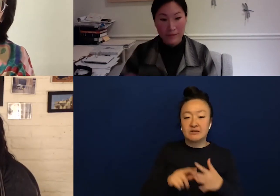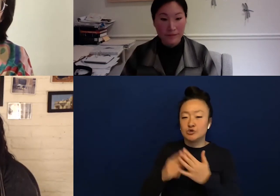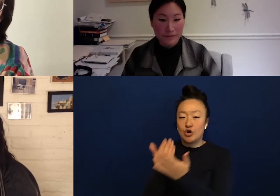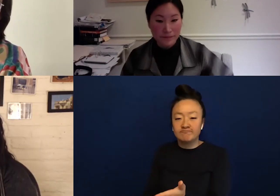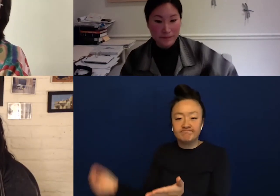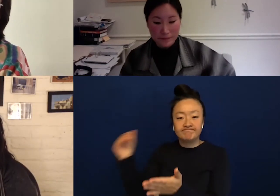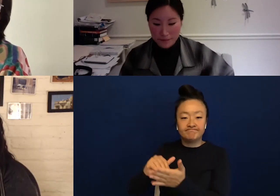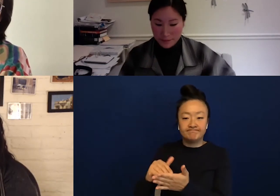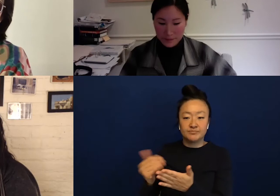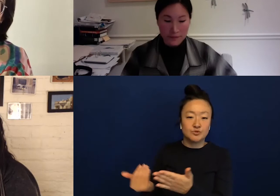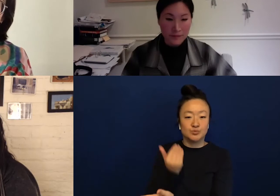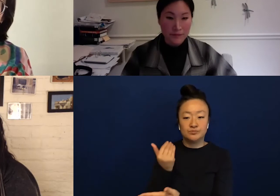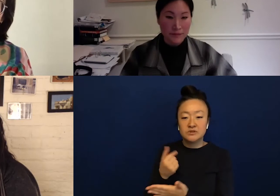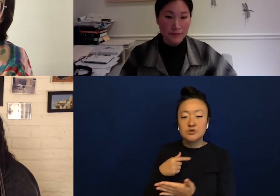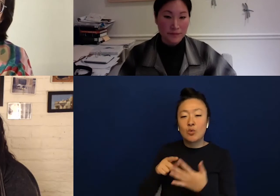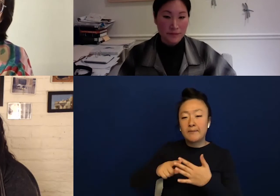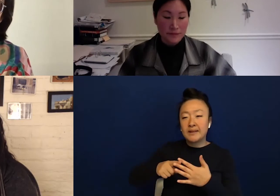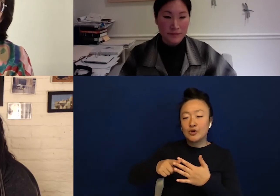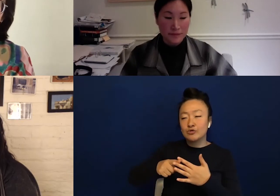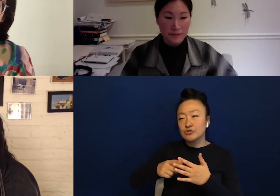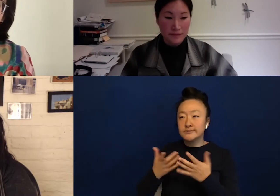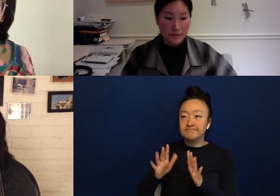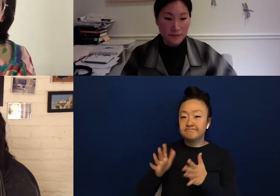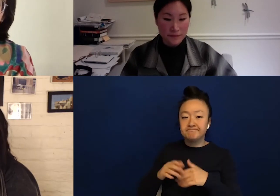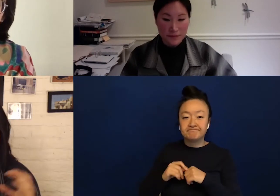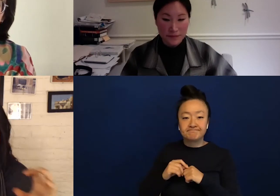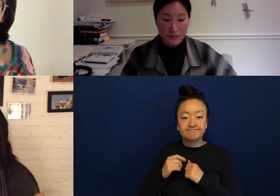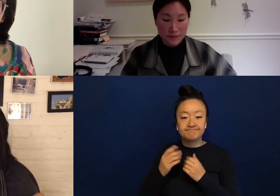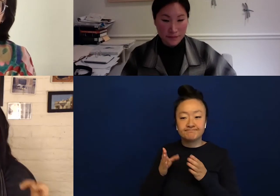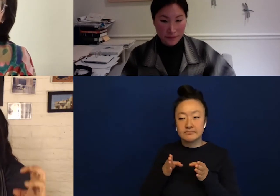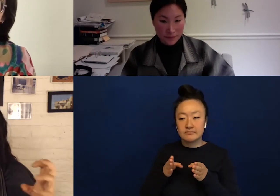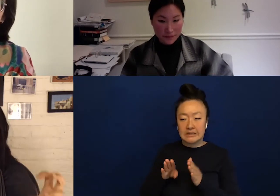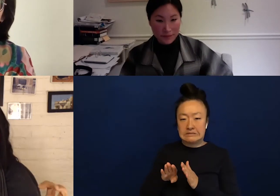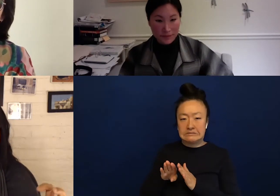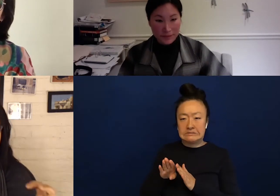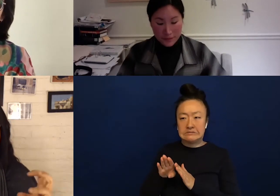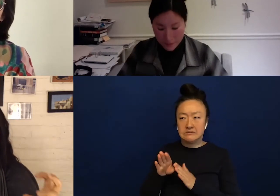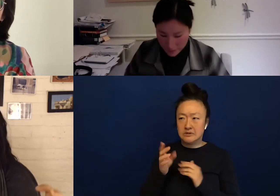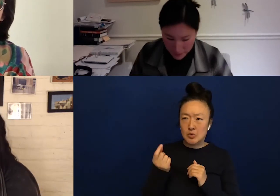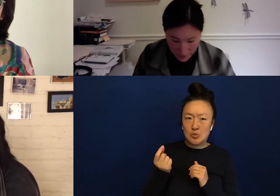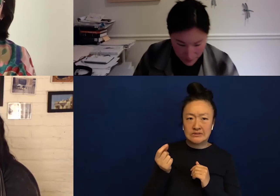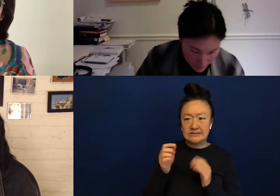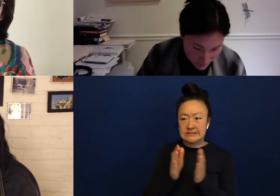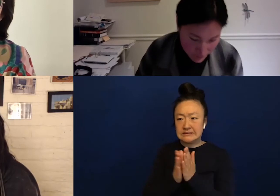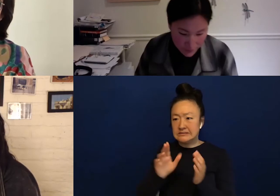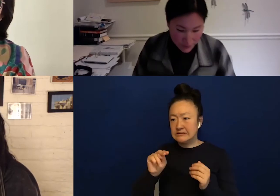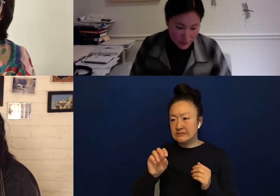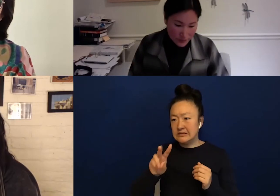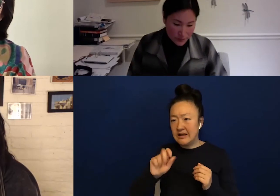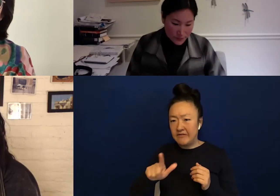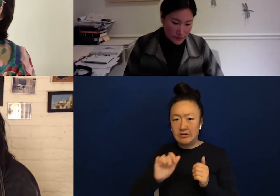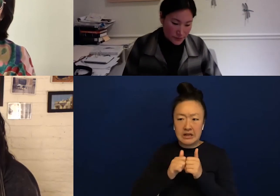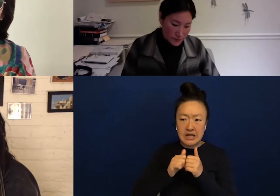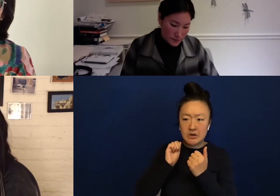think that kind of beginner's uh, curve, right, where you're like, what is a novel? How do I do this?